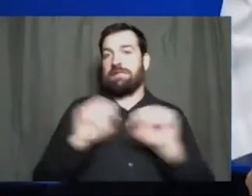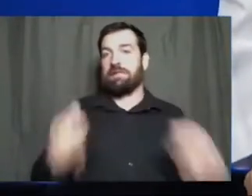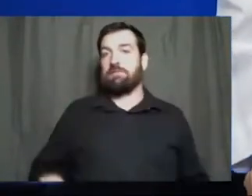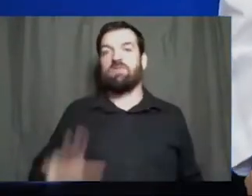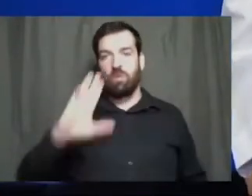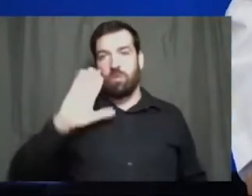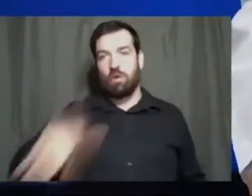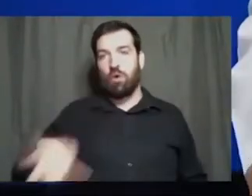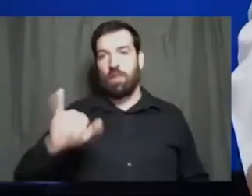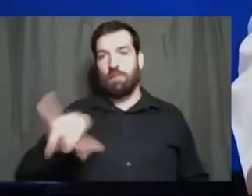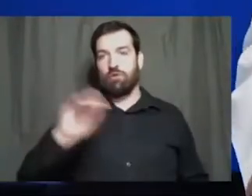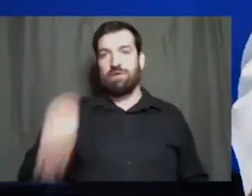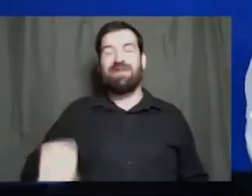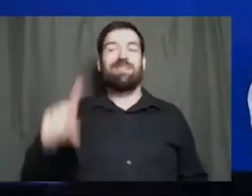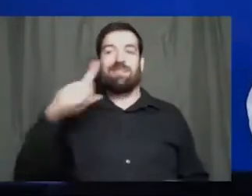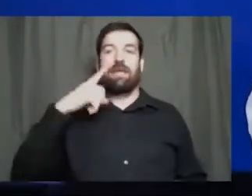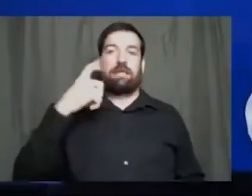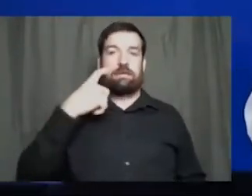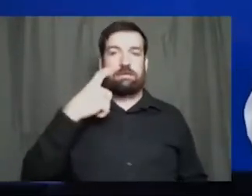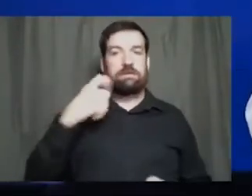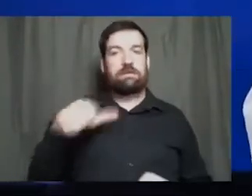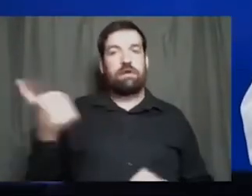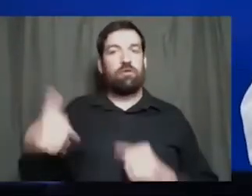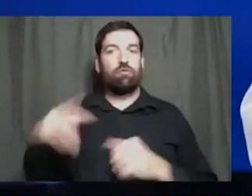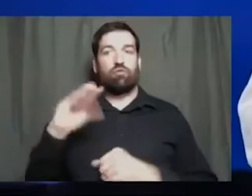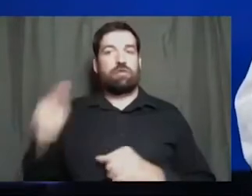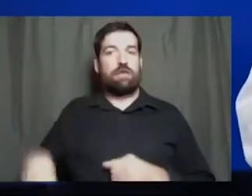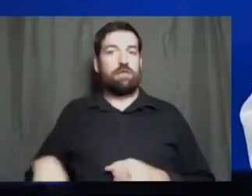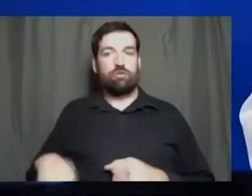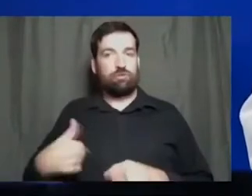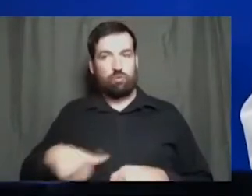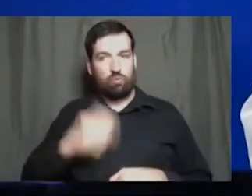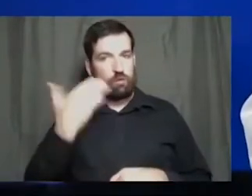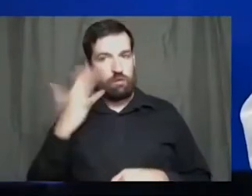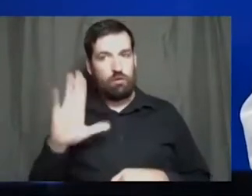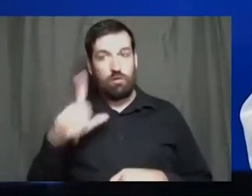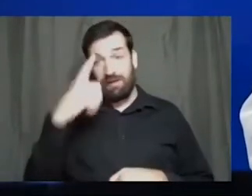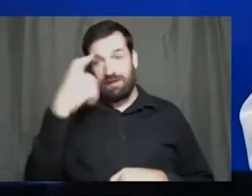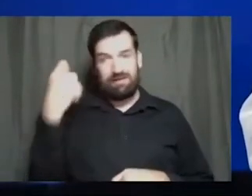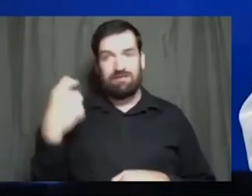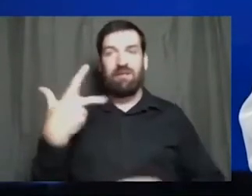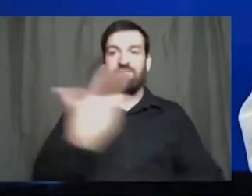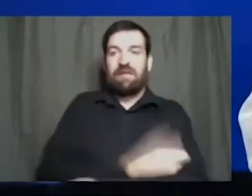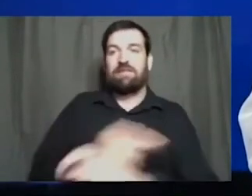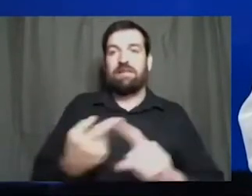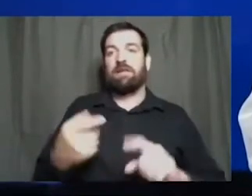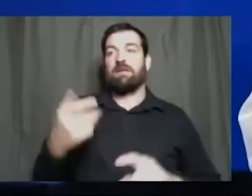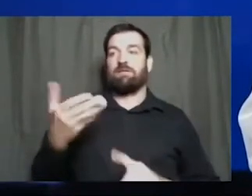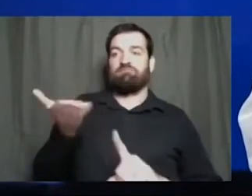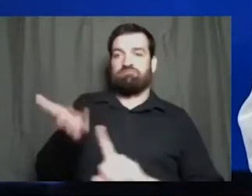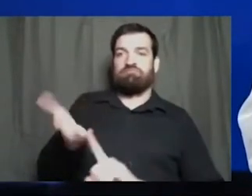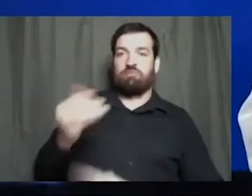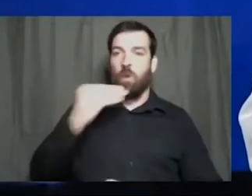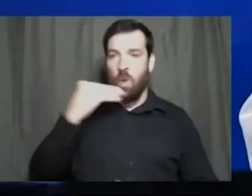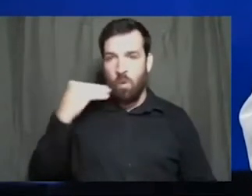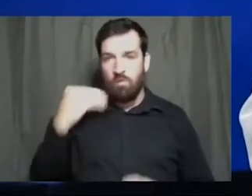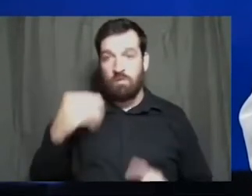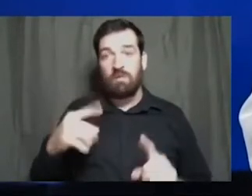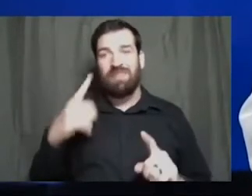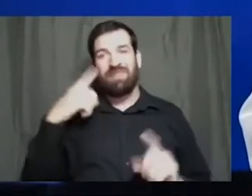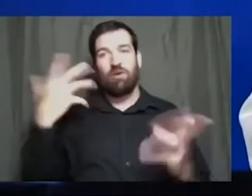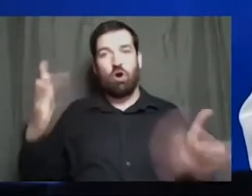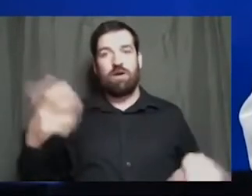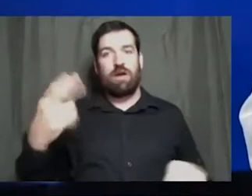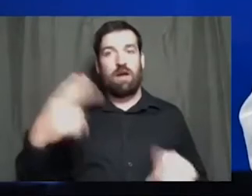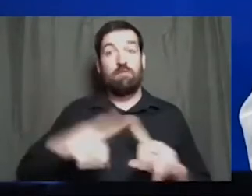an additional percentage that have probably been vaccinated. We're not sure because they got vaccinated at home. So we think we're pretty high already, but we are actively